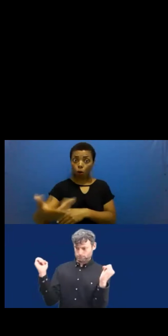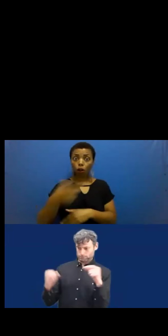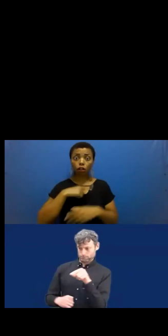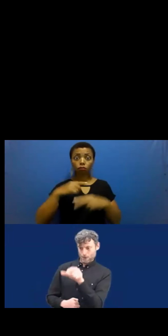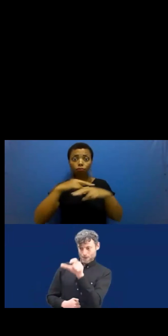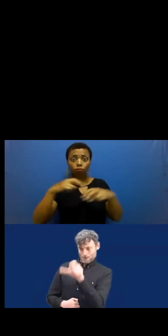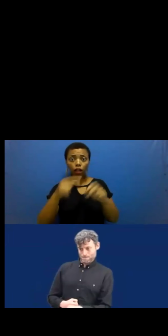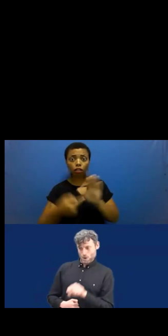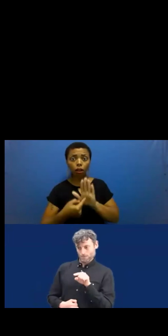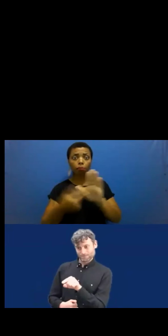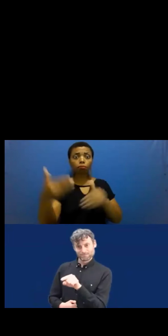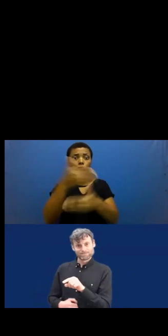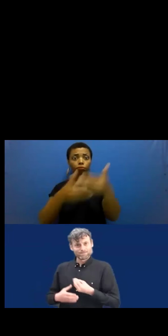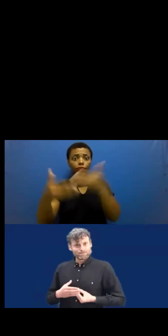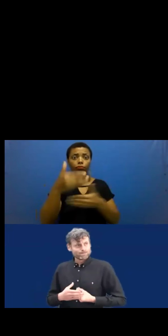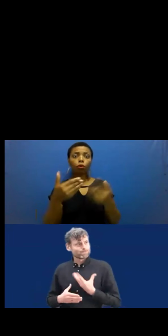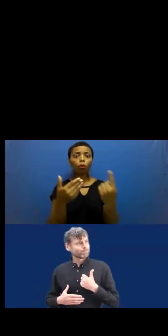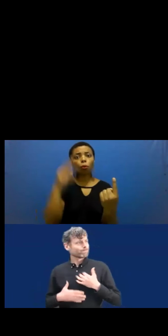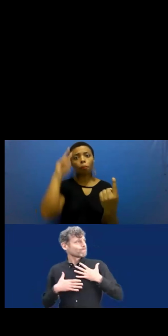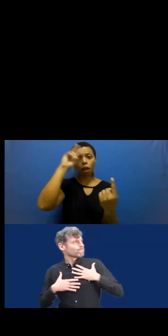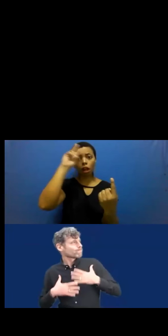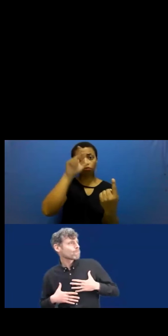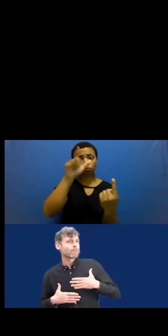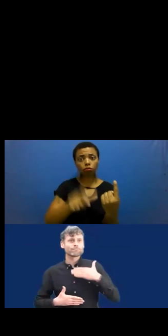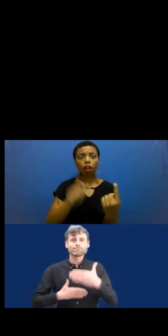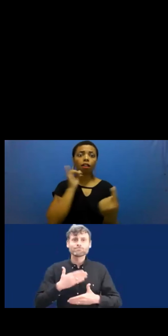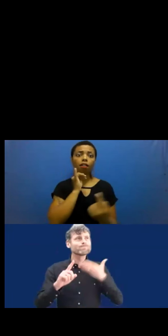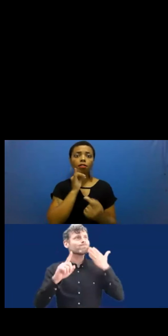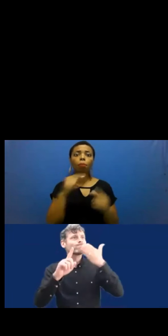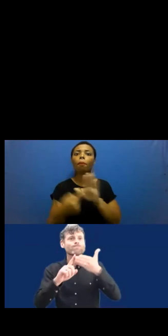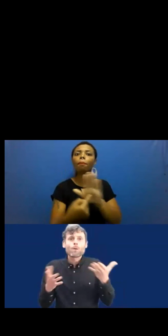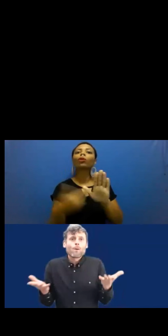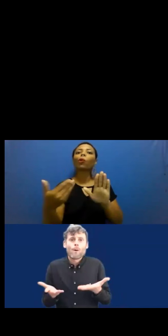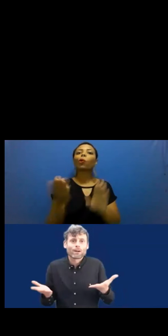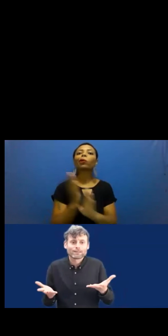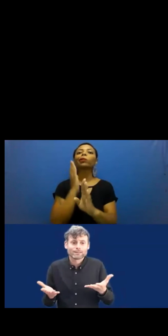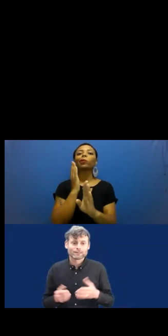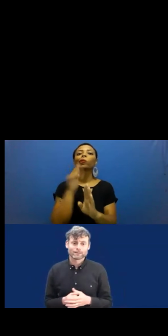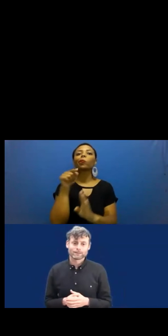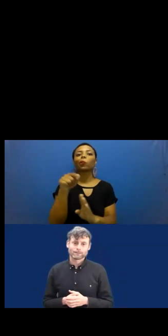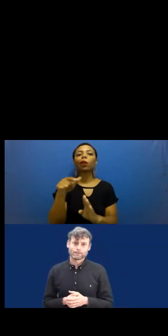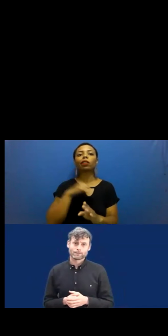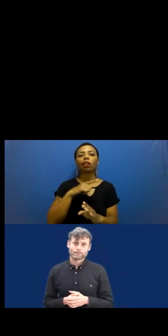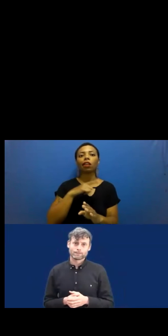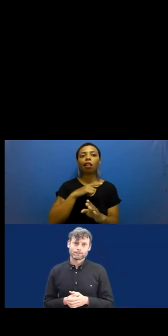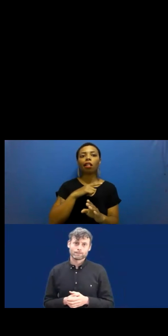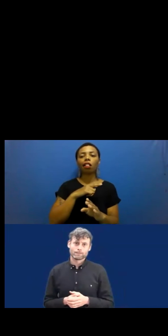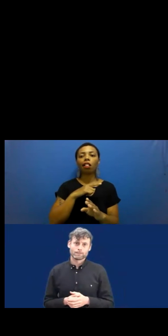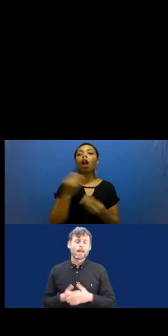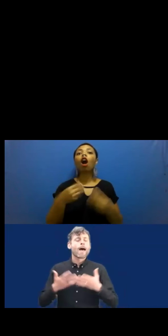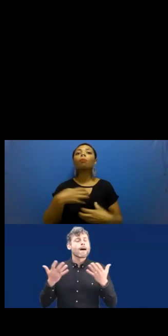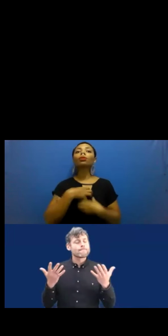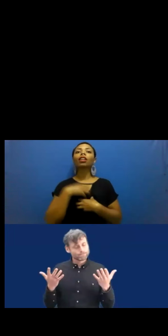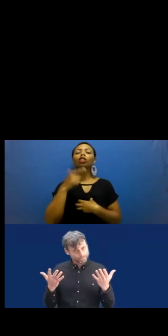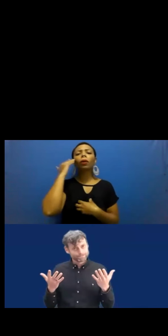can be demonstrated in figuring out the role of this diagnosis to one's understanding of the self. Of course,